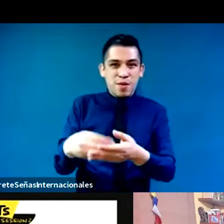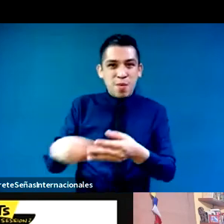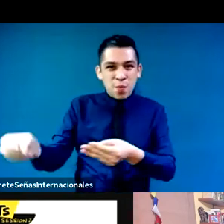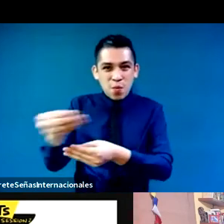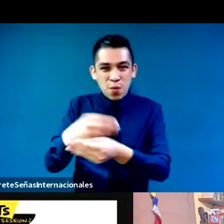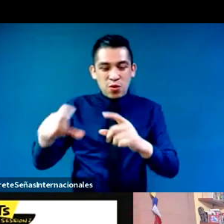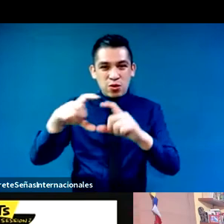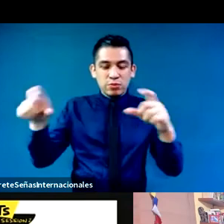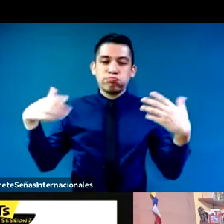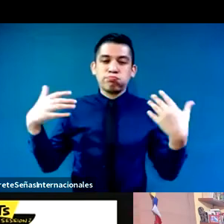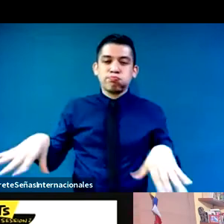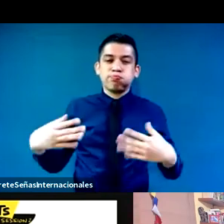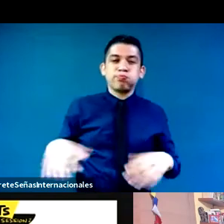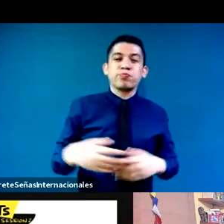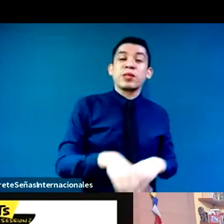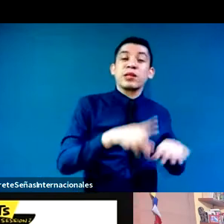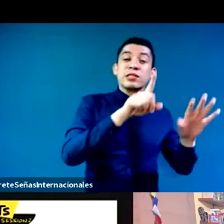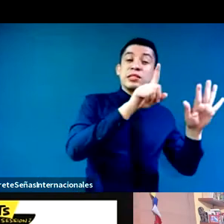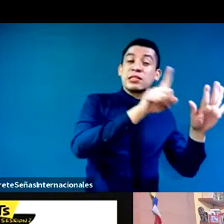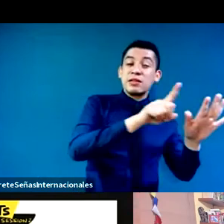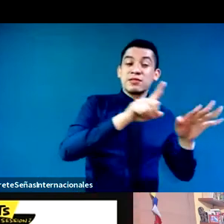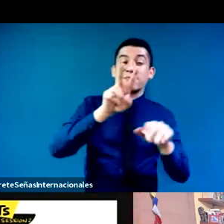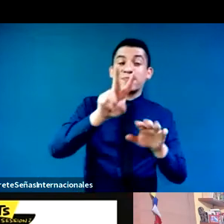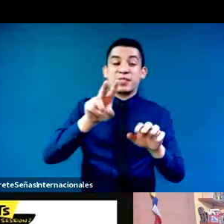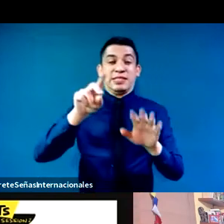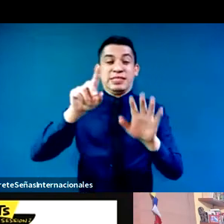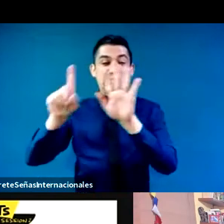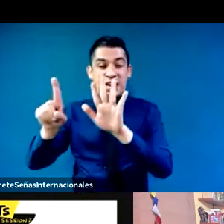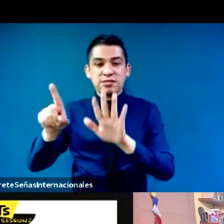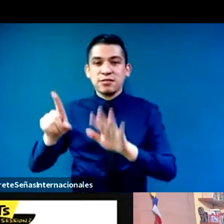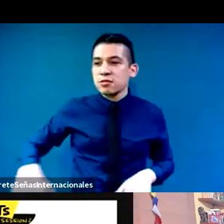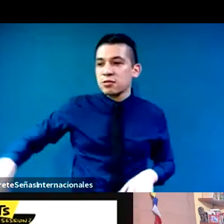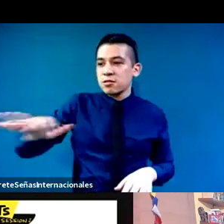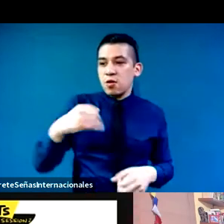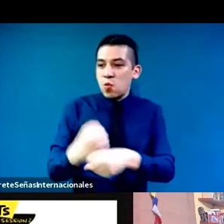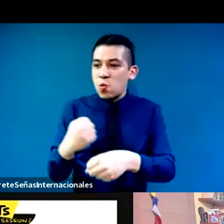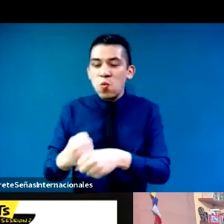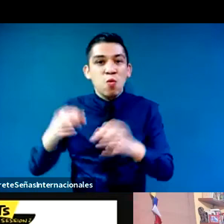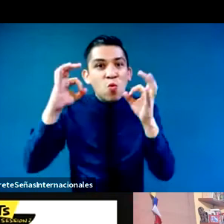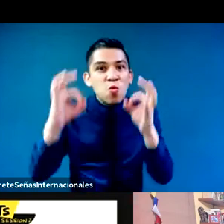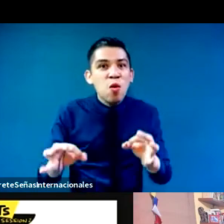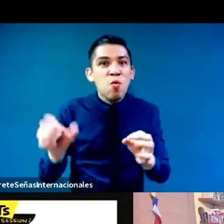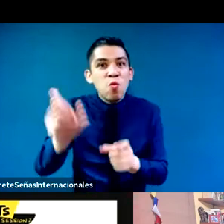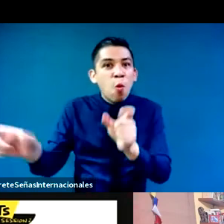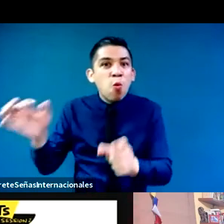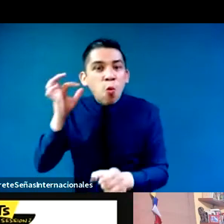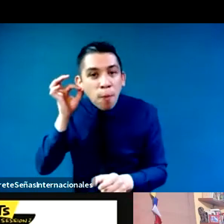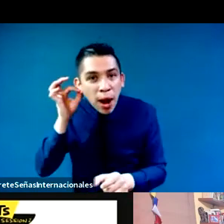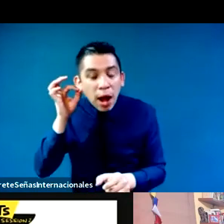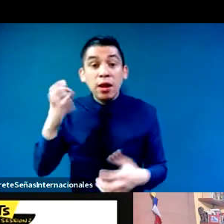without access to social protection. The Action Coalition needs to work towards universal social protection